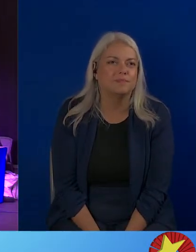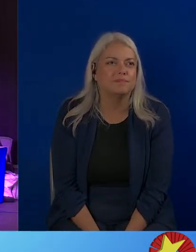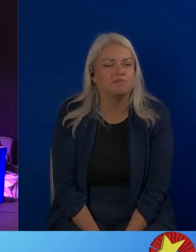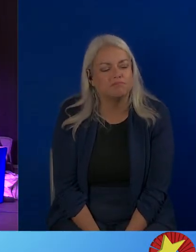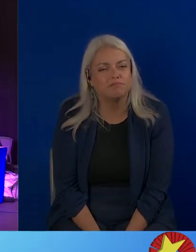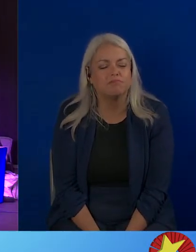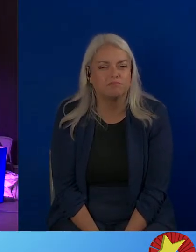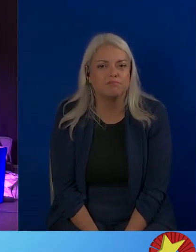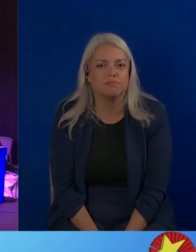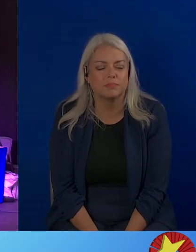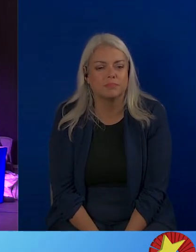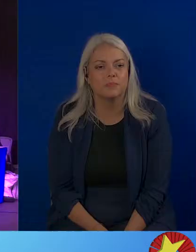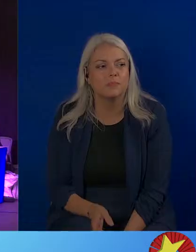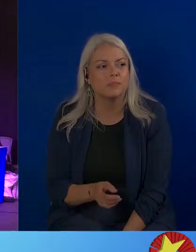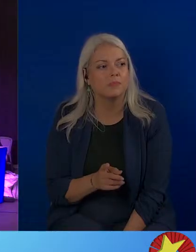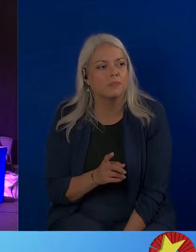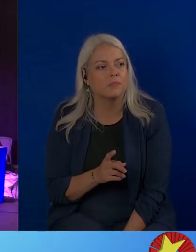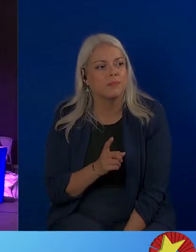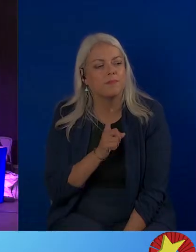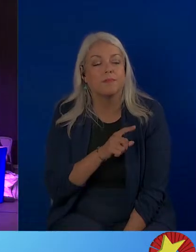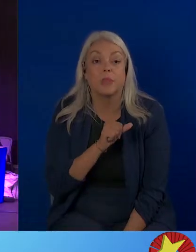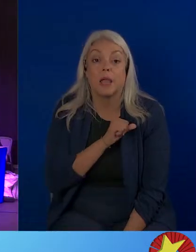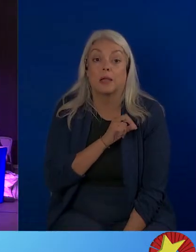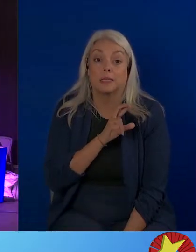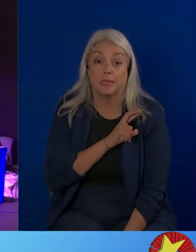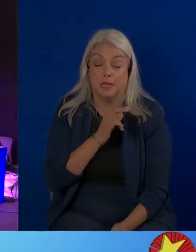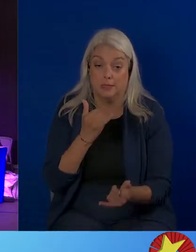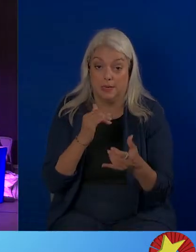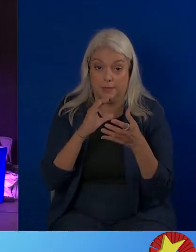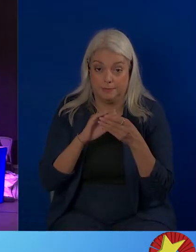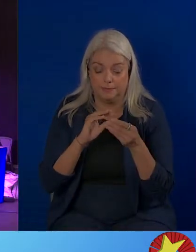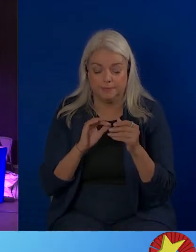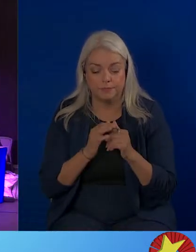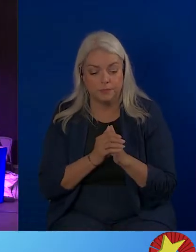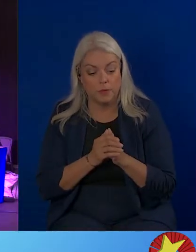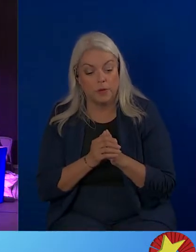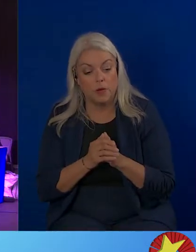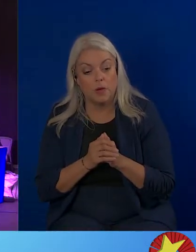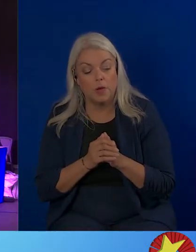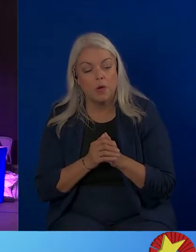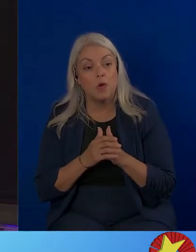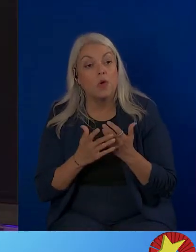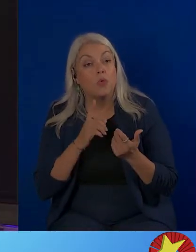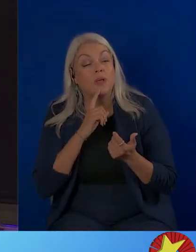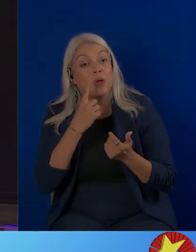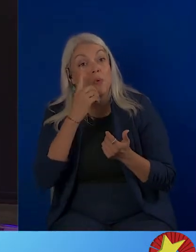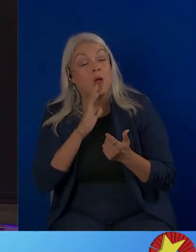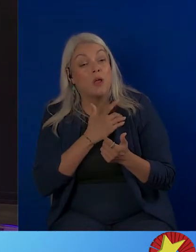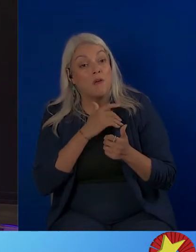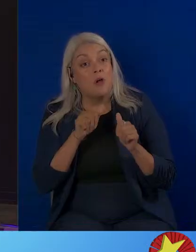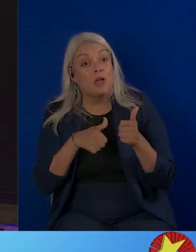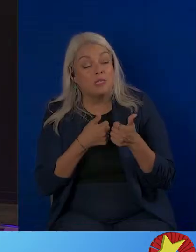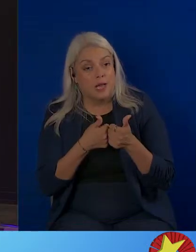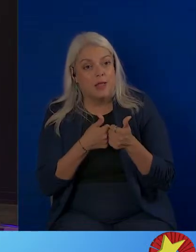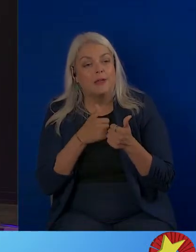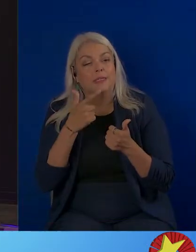One of our challenges is really the standard of the school